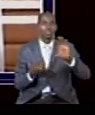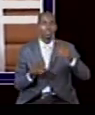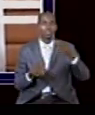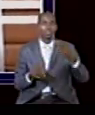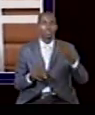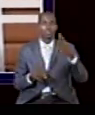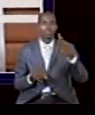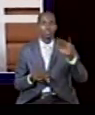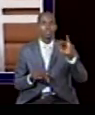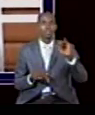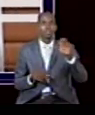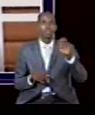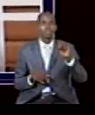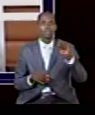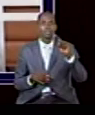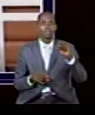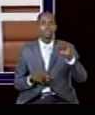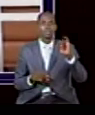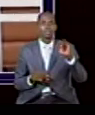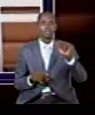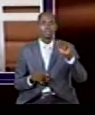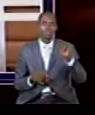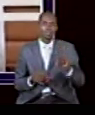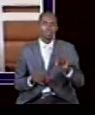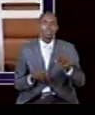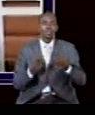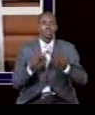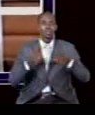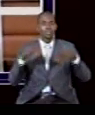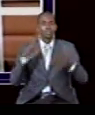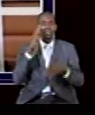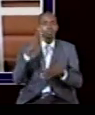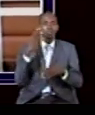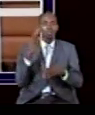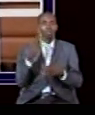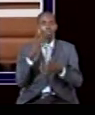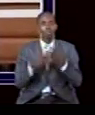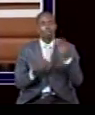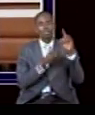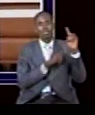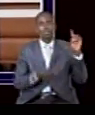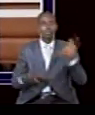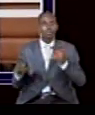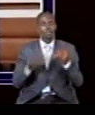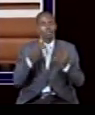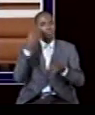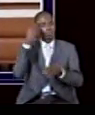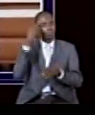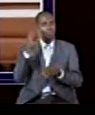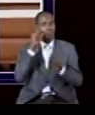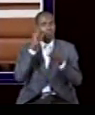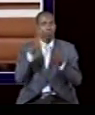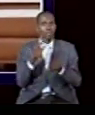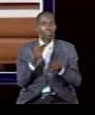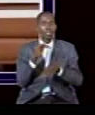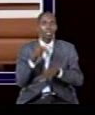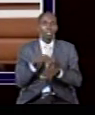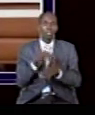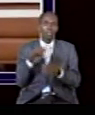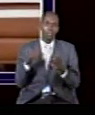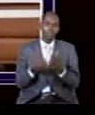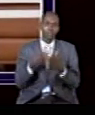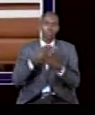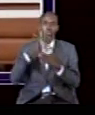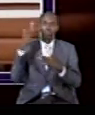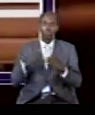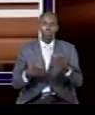share the testimony of what the Lord has done for her during this complete Dominion